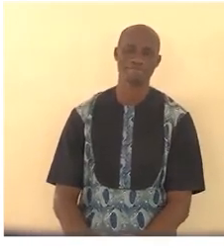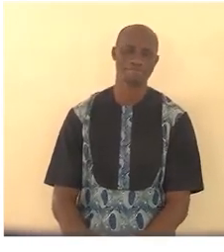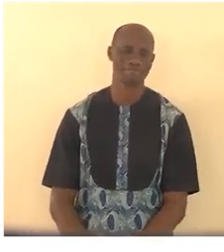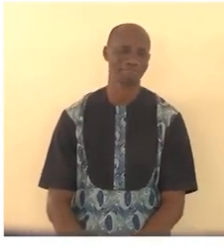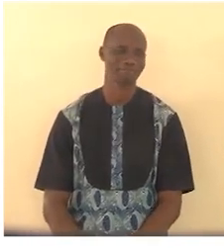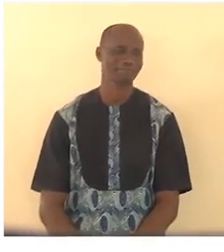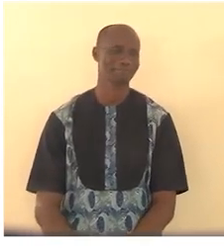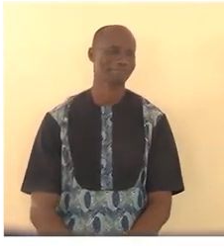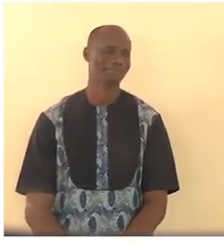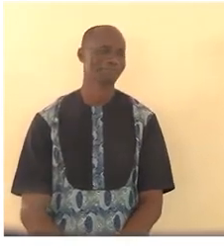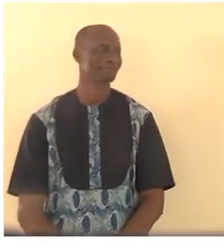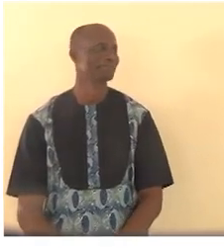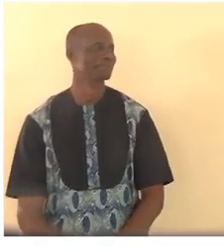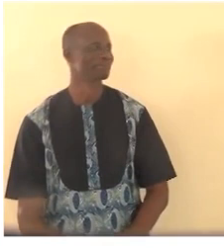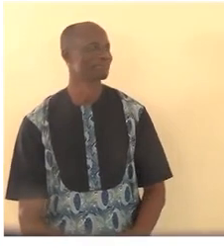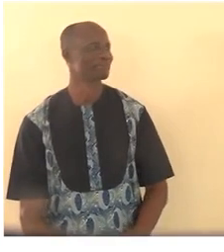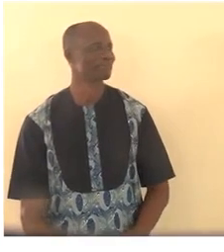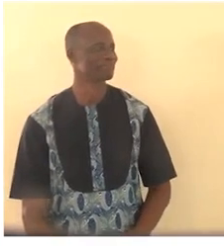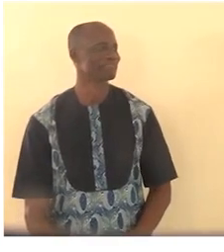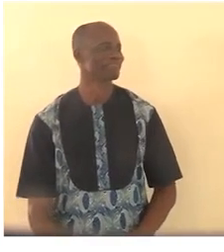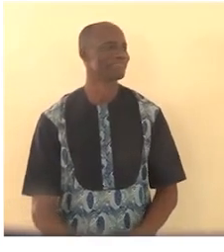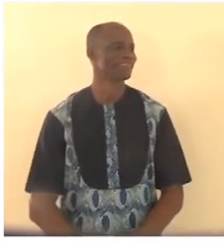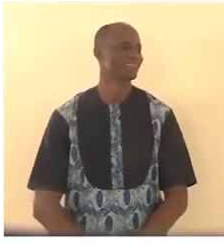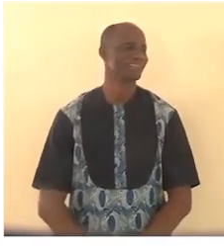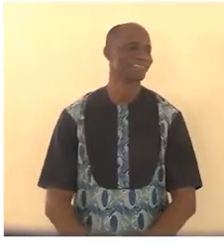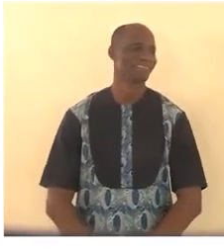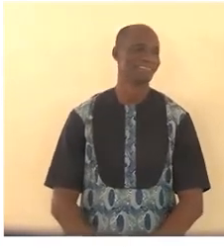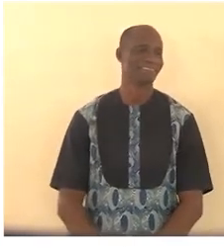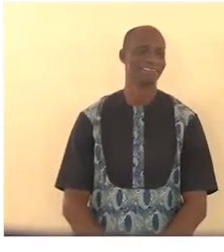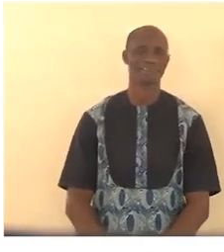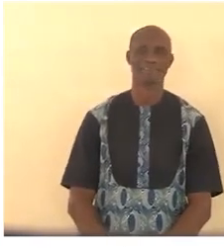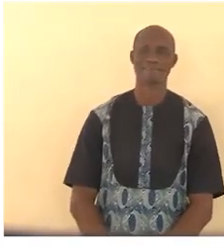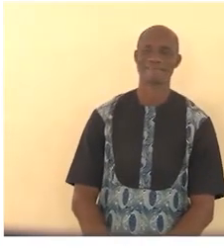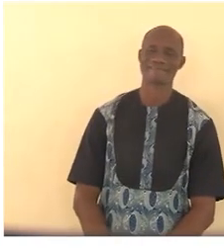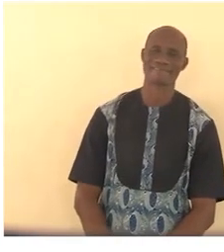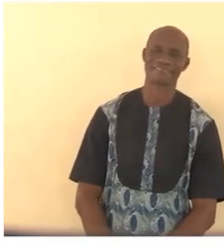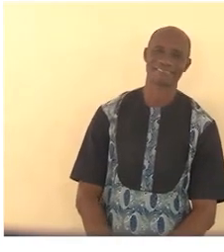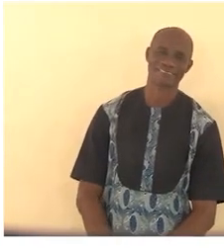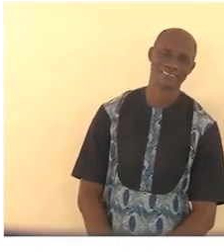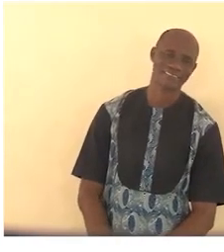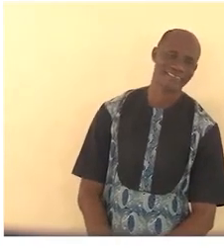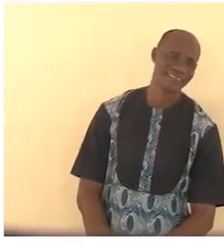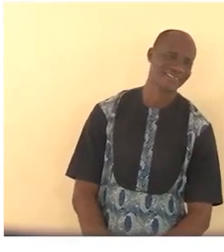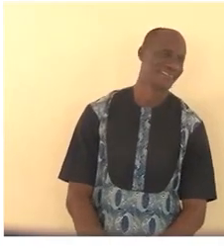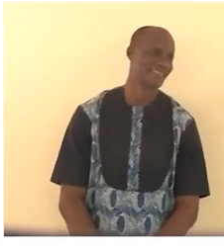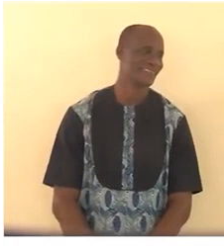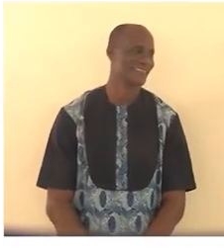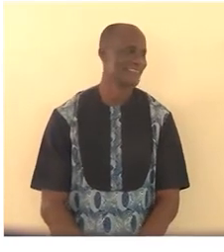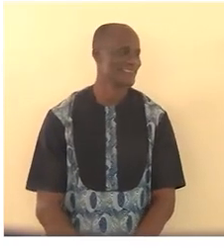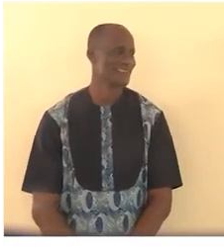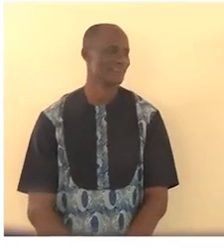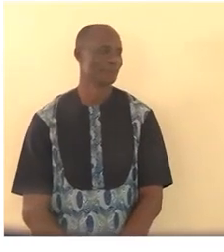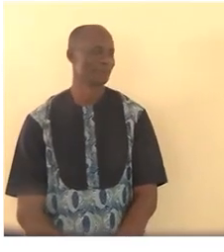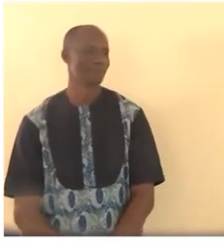Highness, Lady Chief Architect Dr. Mrs. Precious Oria Bani, the Olowo Julo